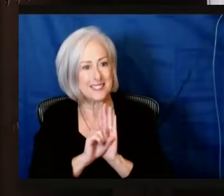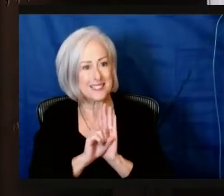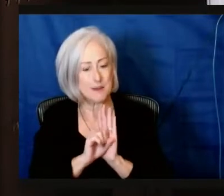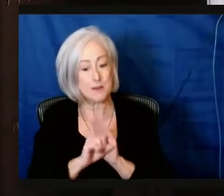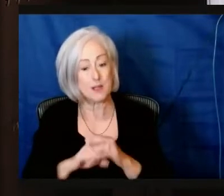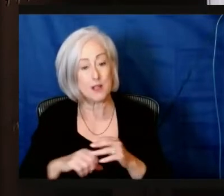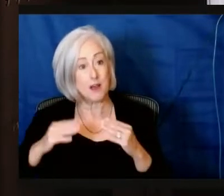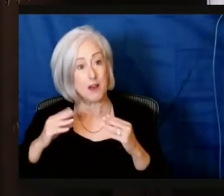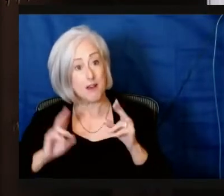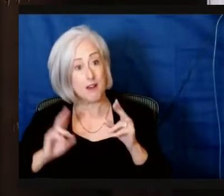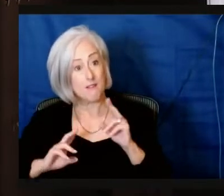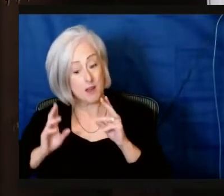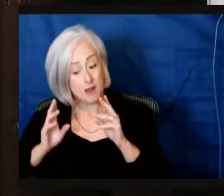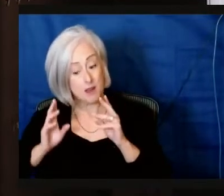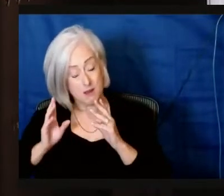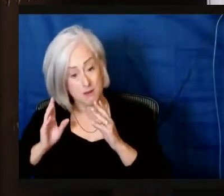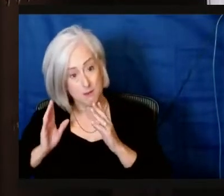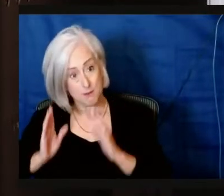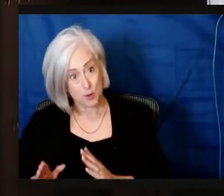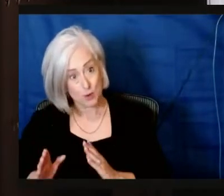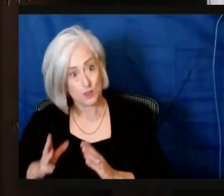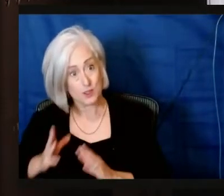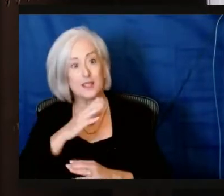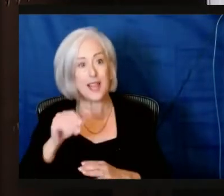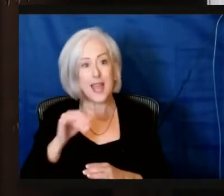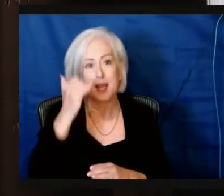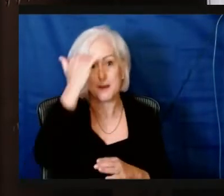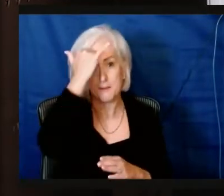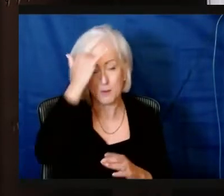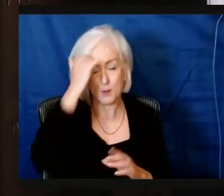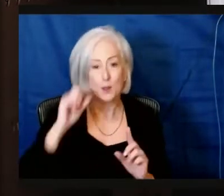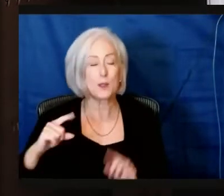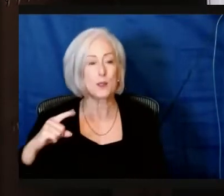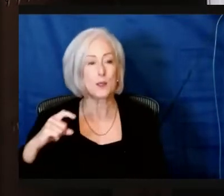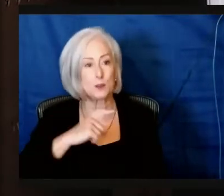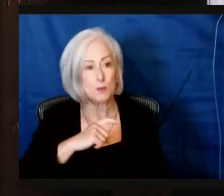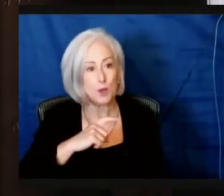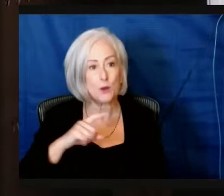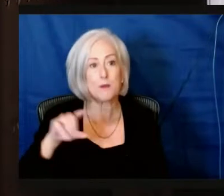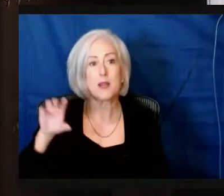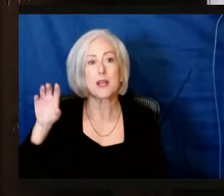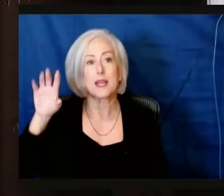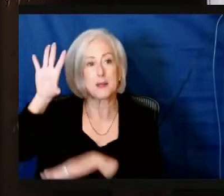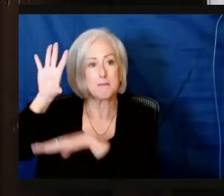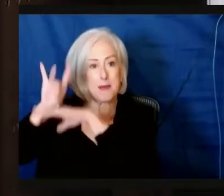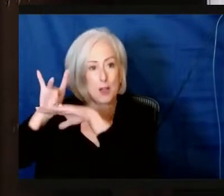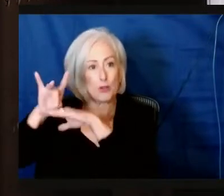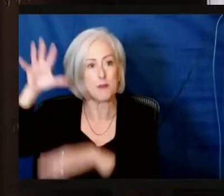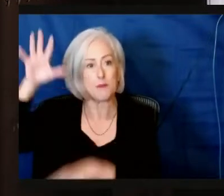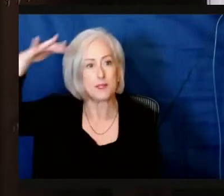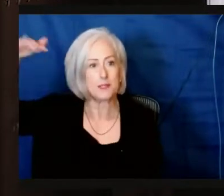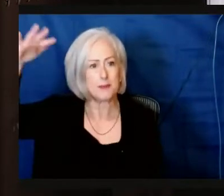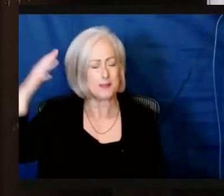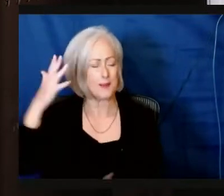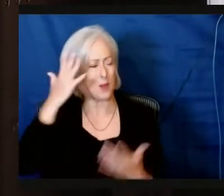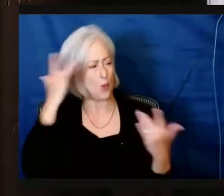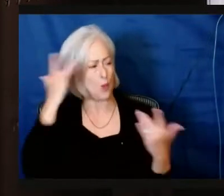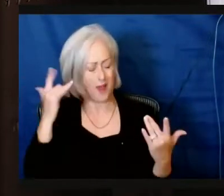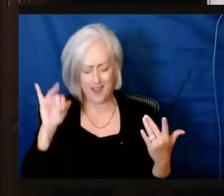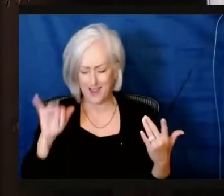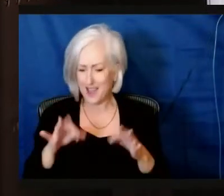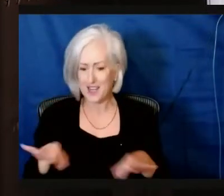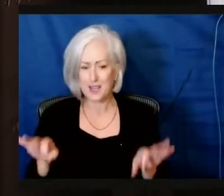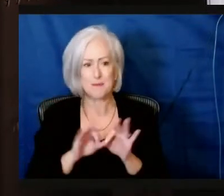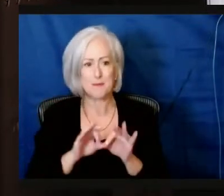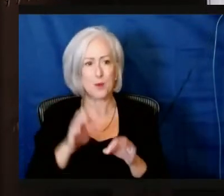bull sperm in the microgravity environment of the International Space Station. You know, why would we care about that? Actually, there's some pretty cool stuff